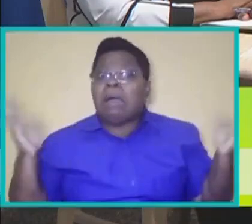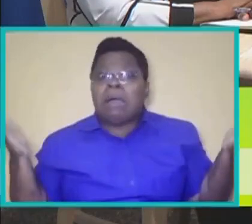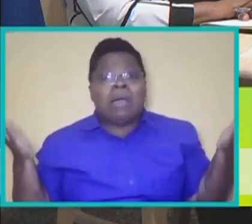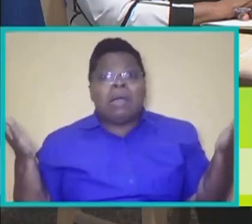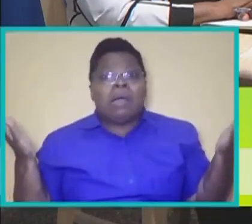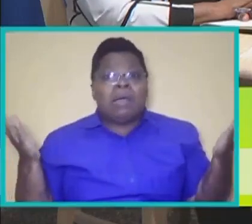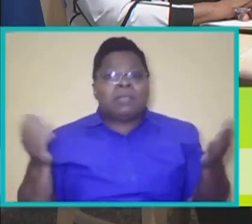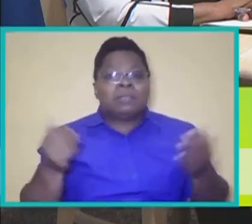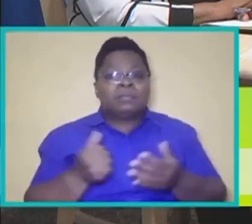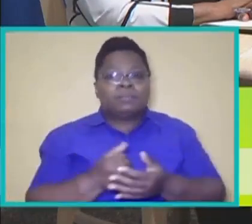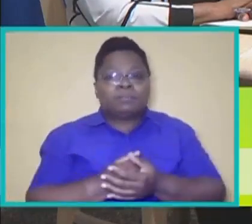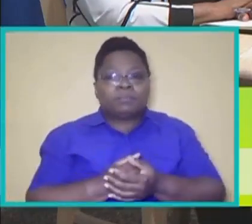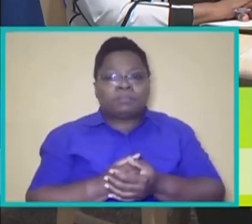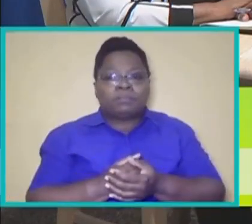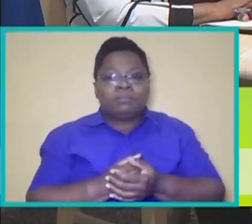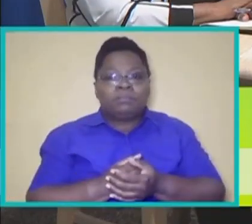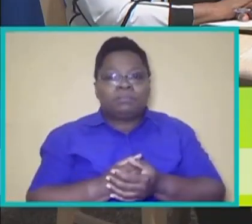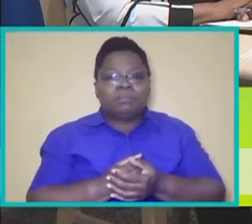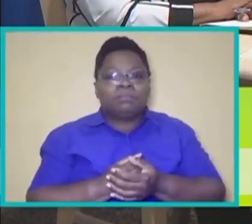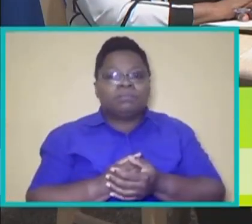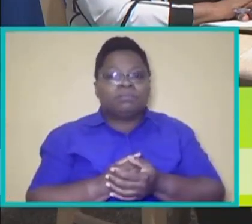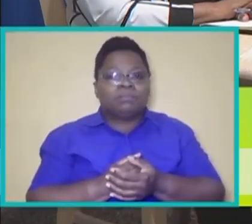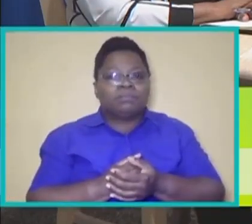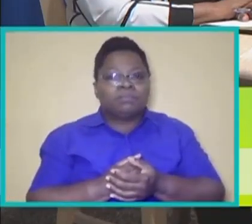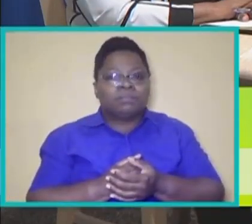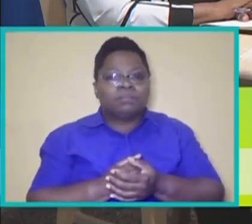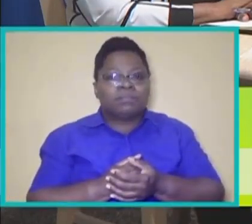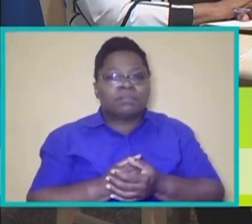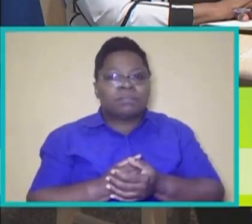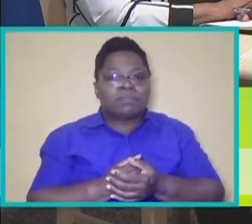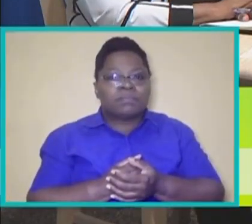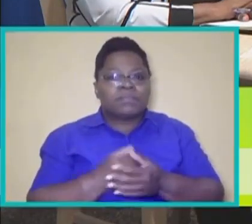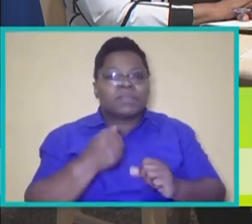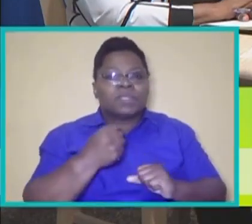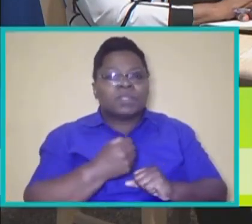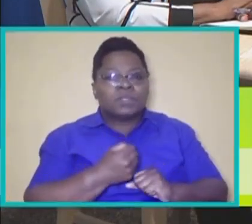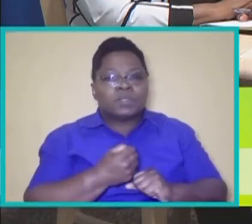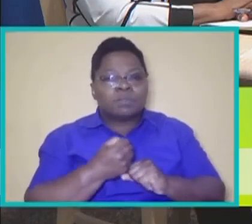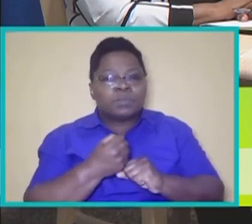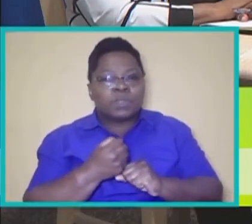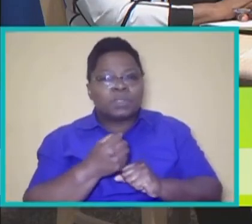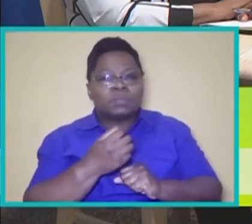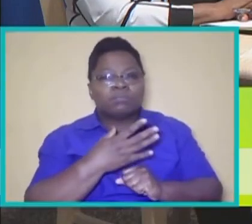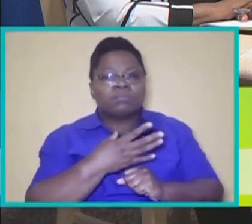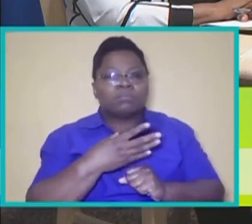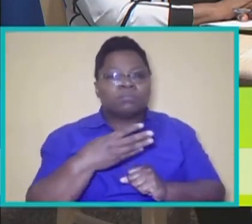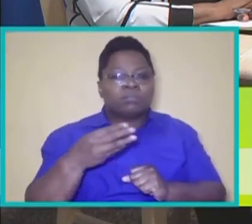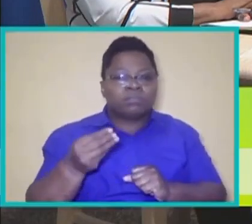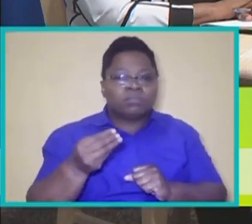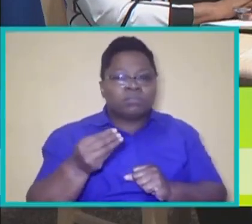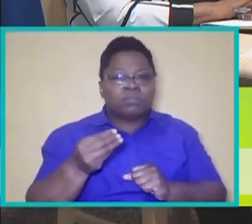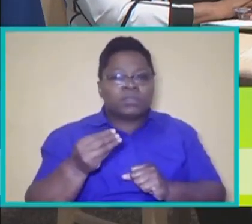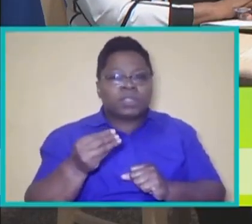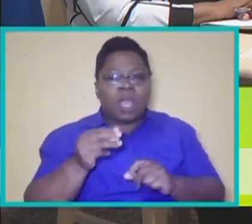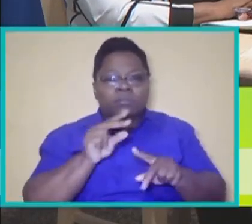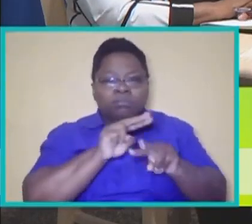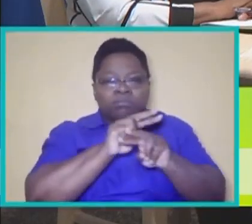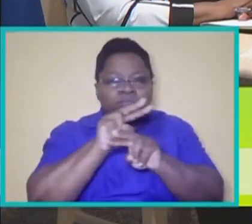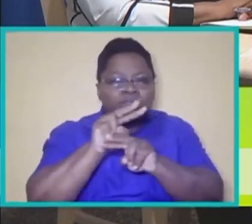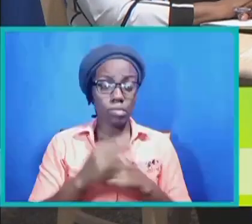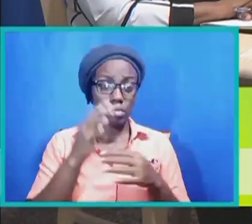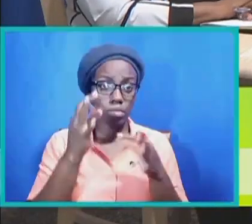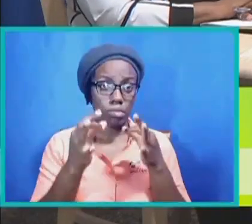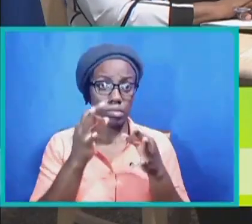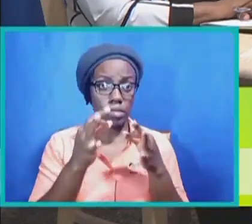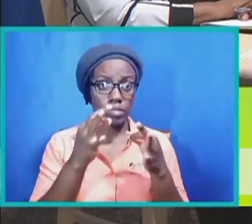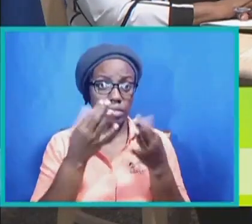support and monitoring, but not necessarily in a punitive manner, as opposed to saying, okay, well, if there's this gap, this